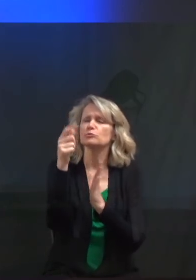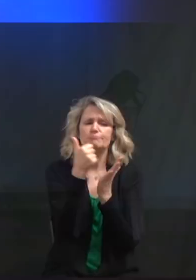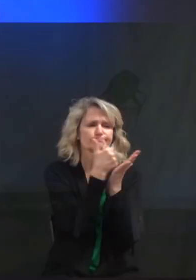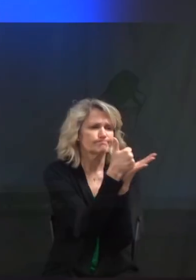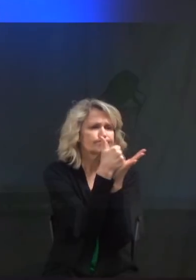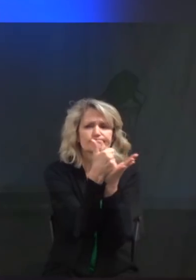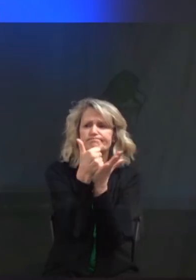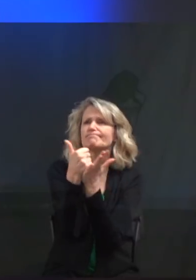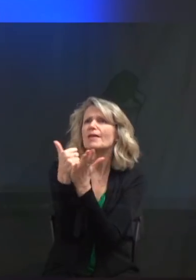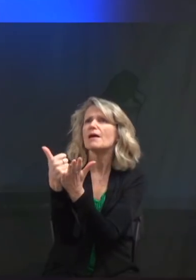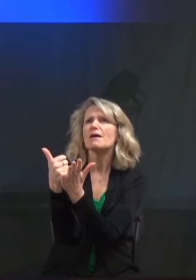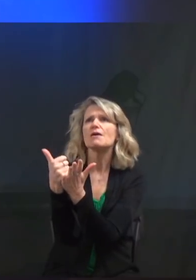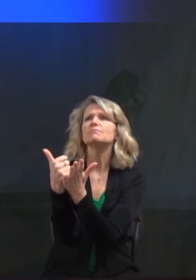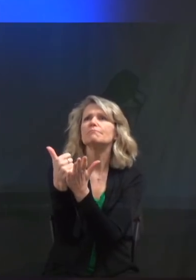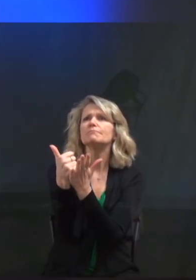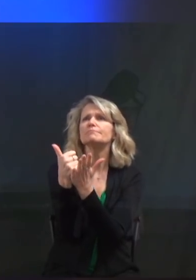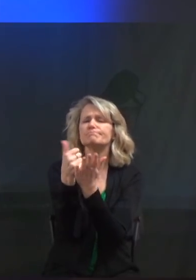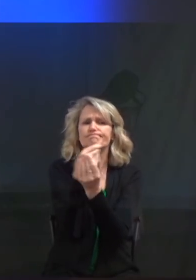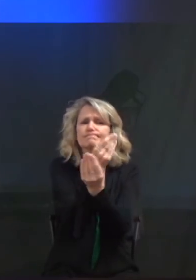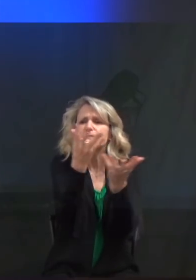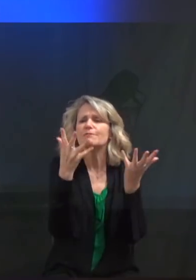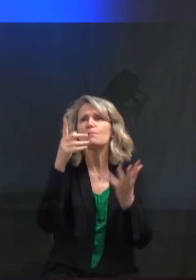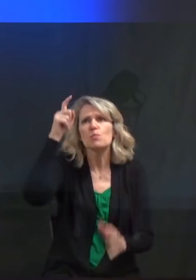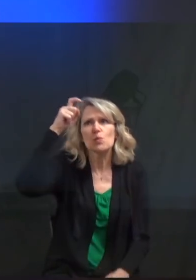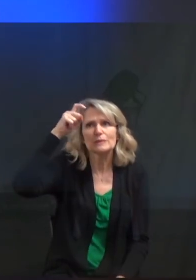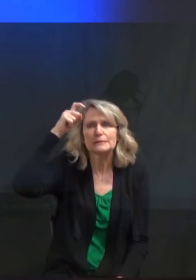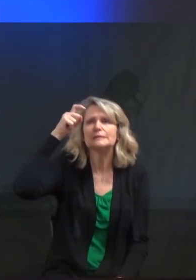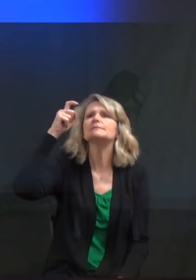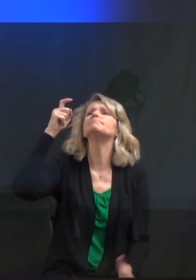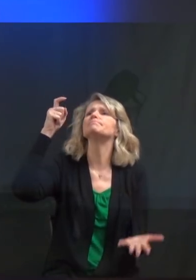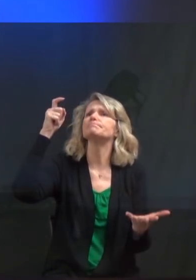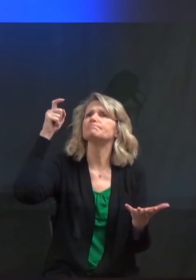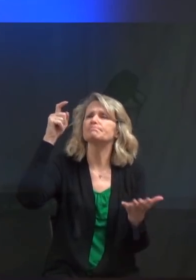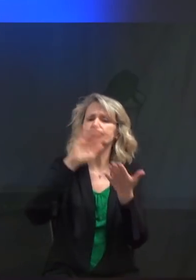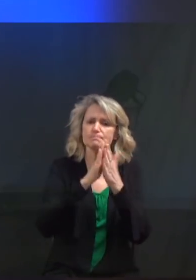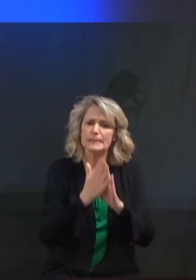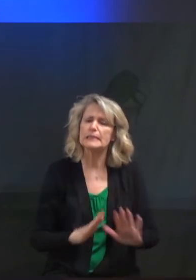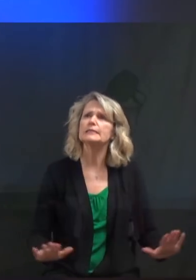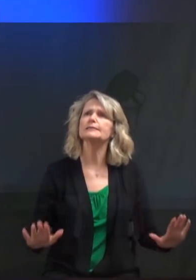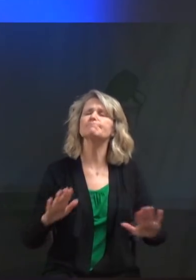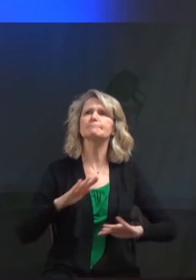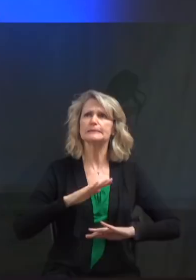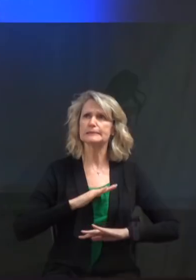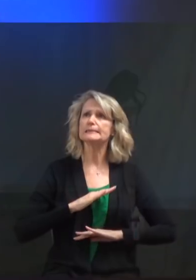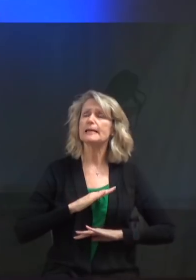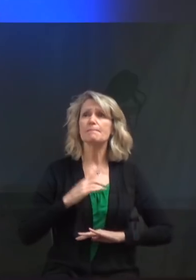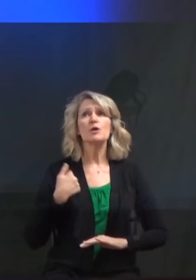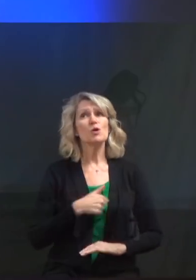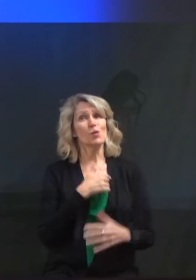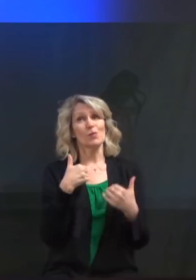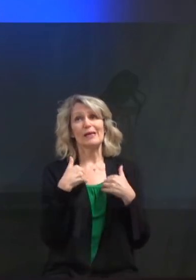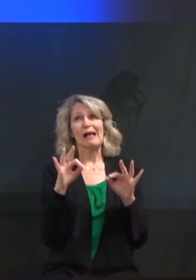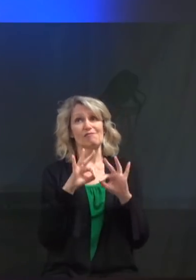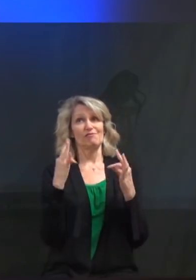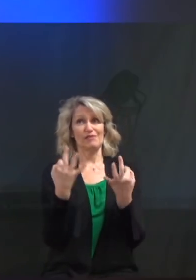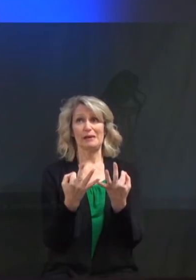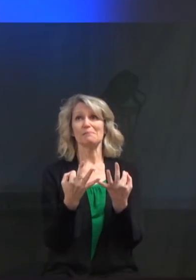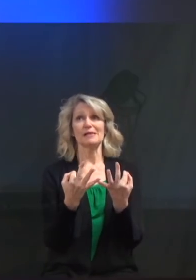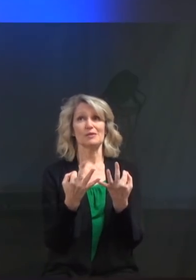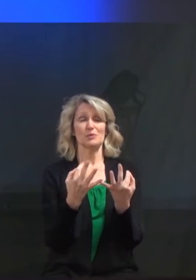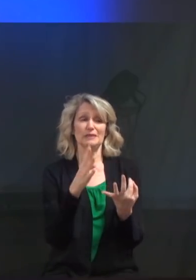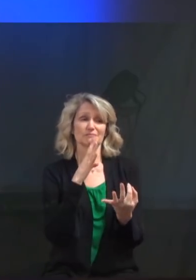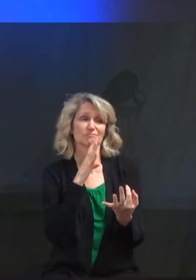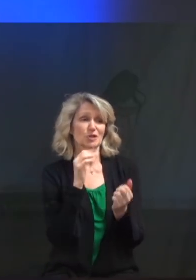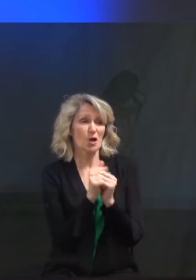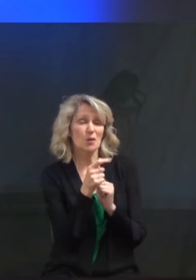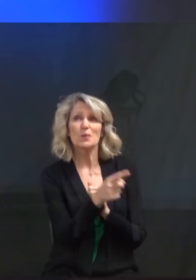help. Give them wisdom, give them peace and contentment. We at least have family we can talk to